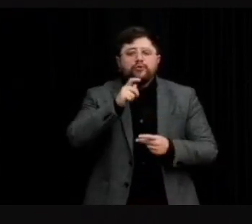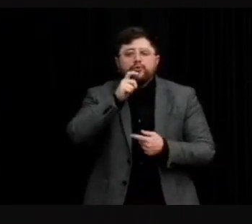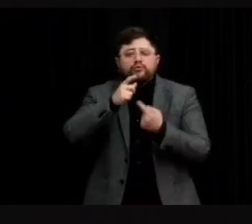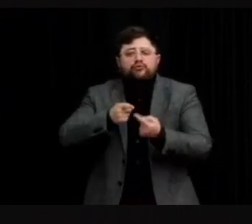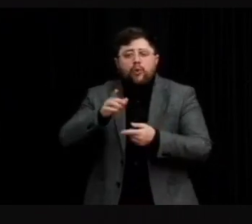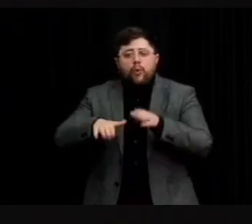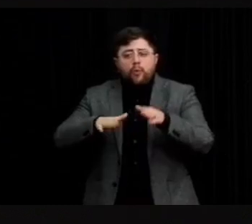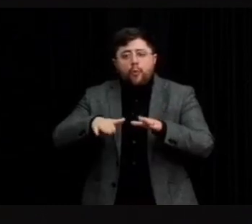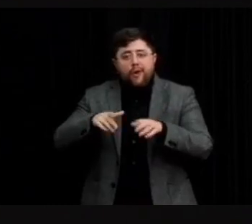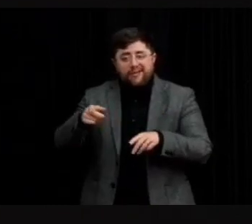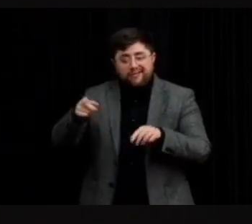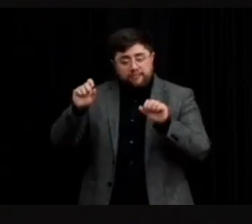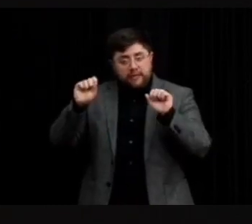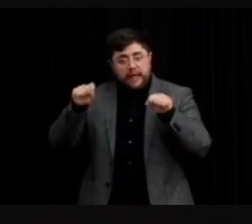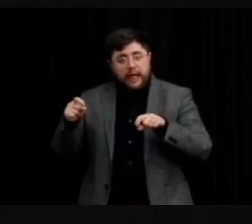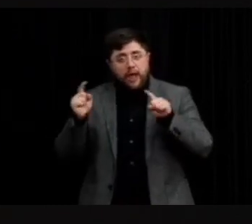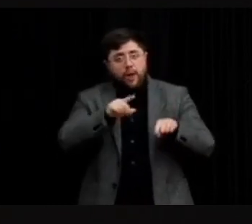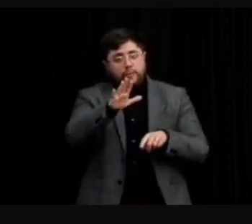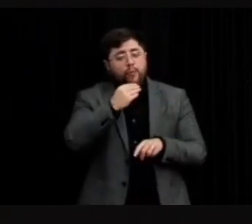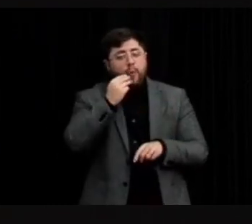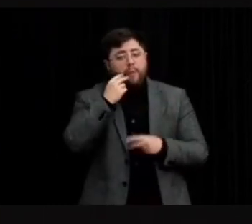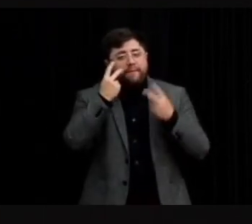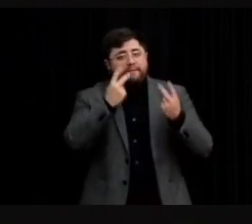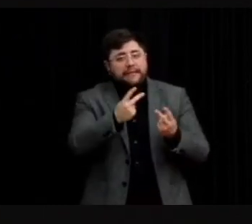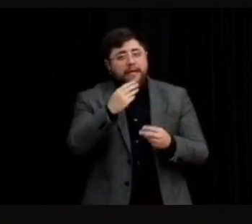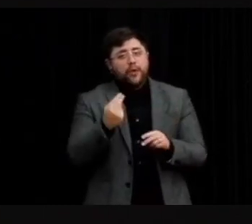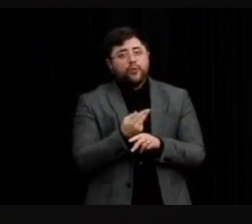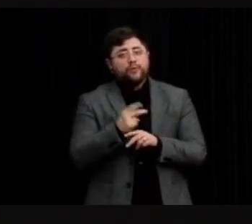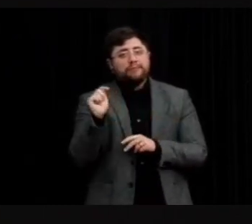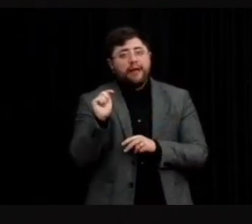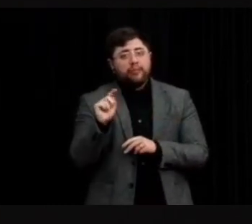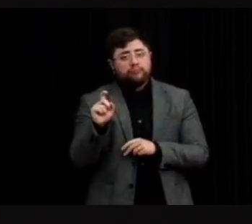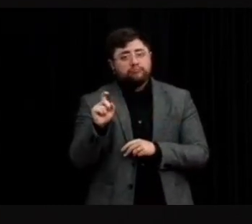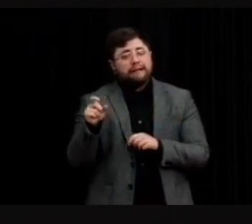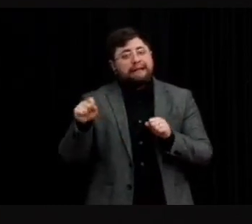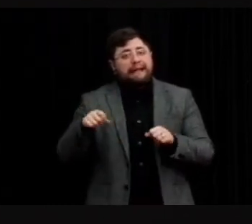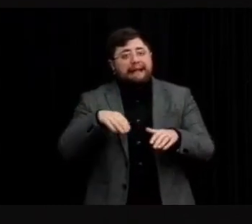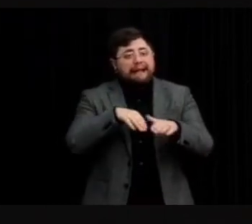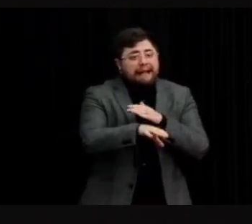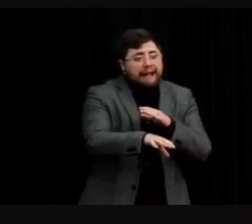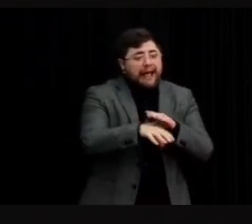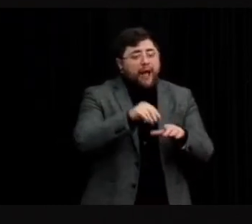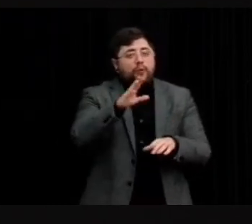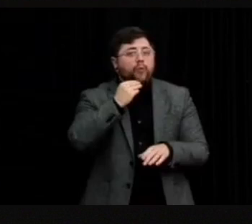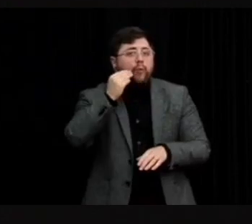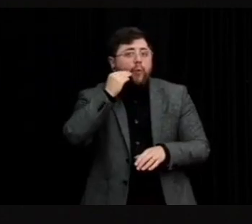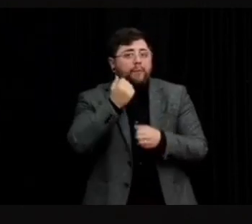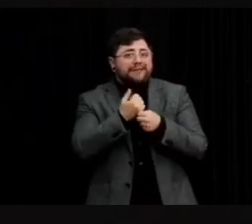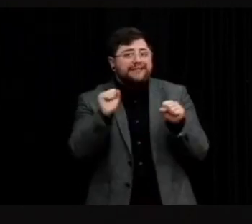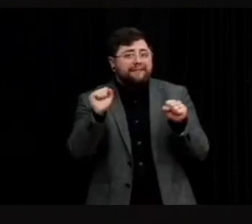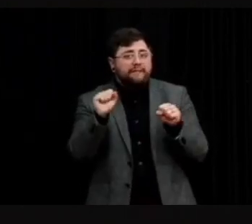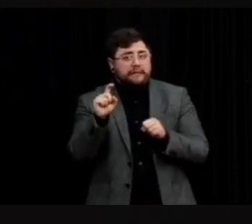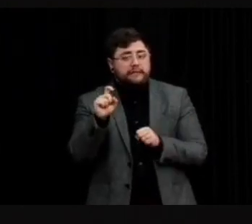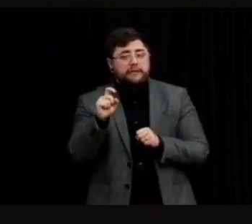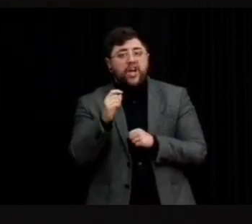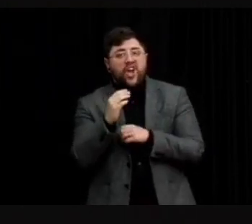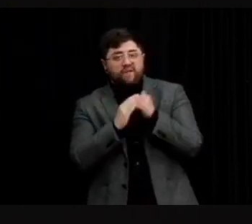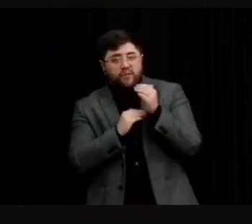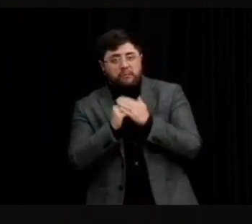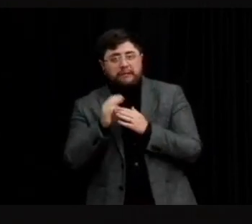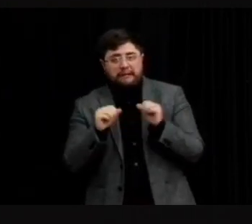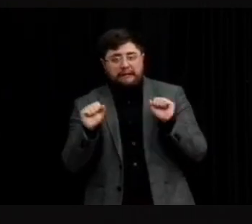able to come visit you for dinner and use the bathroom, get in and out of the house safely and comfortably,